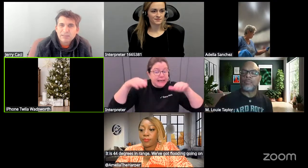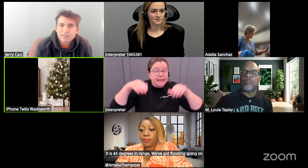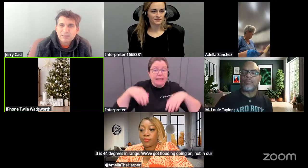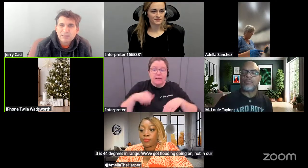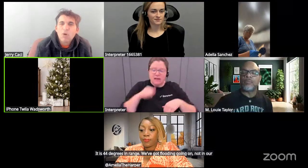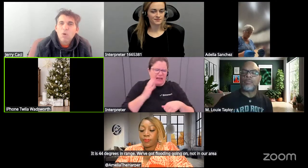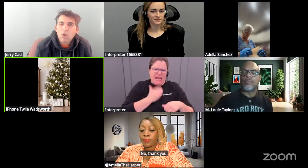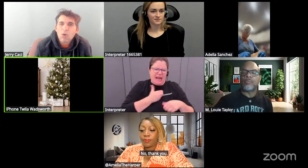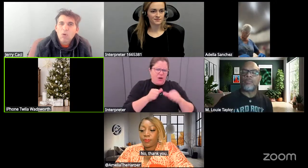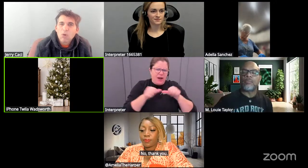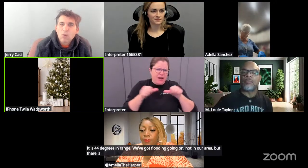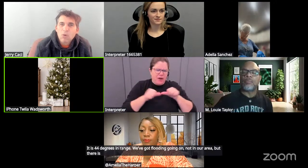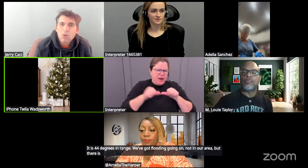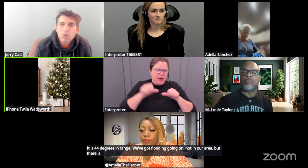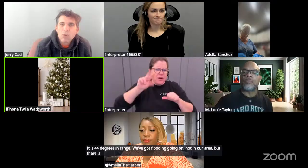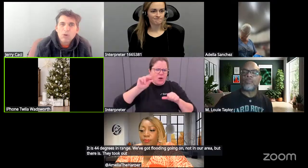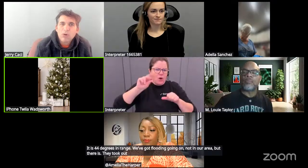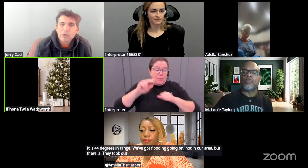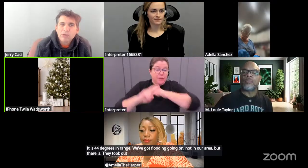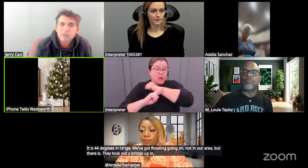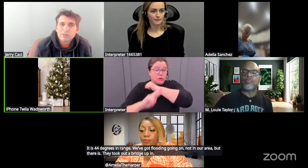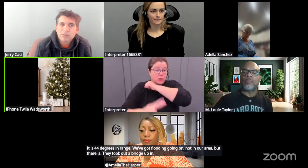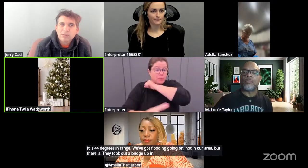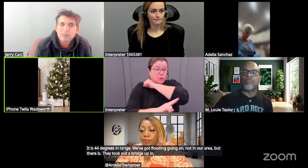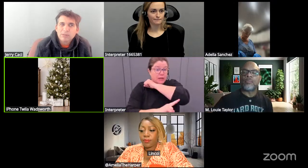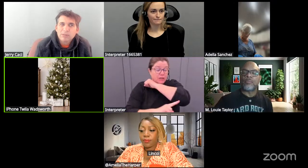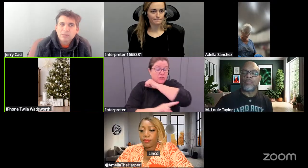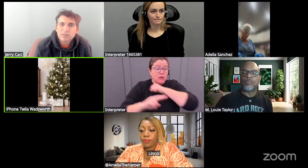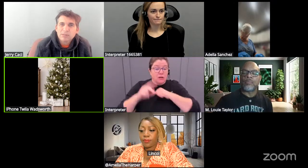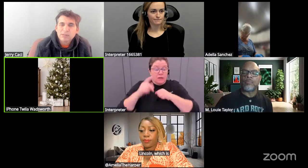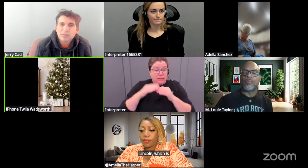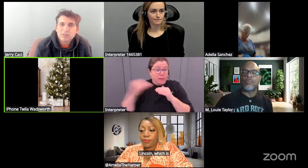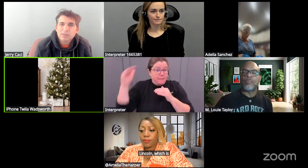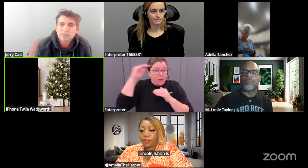area, but there is. They took out a bridge up in Lincoln, which is above me,